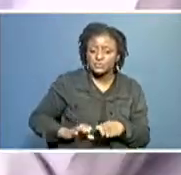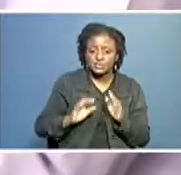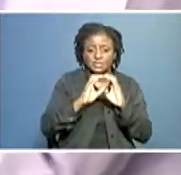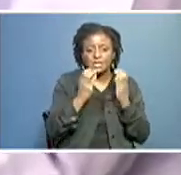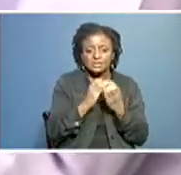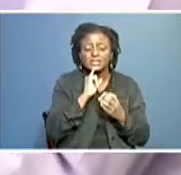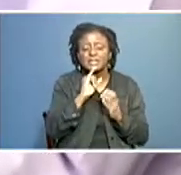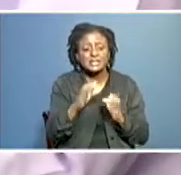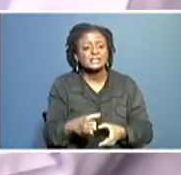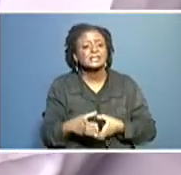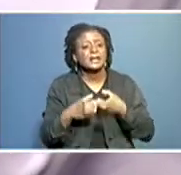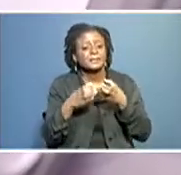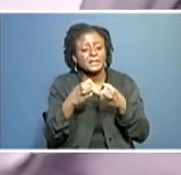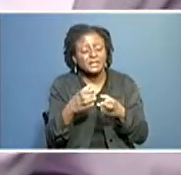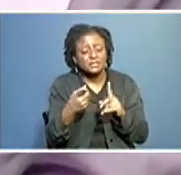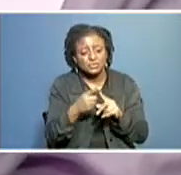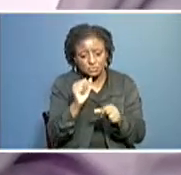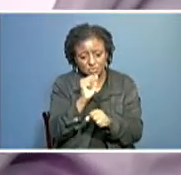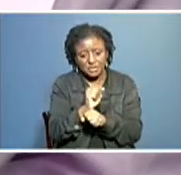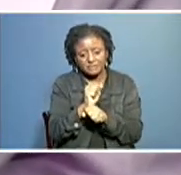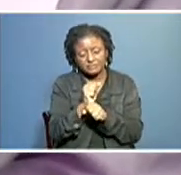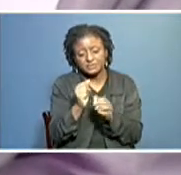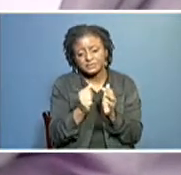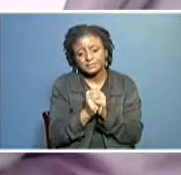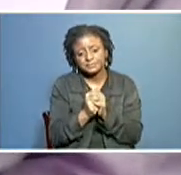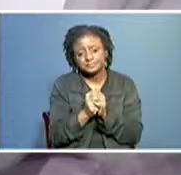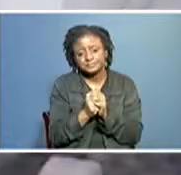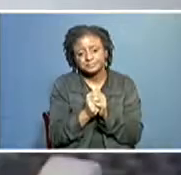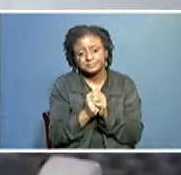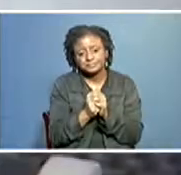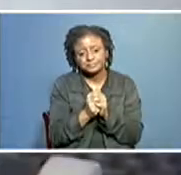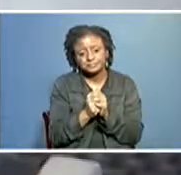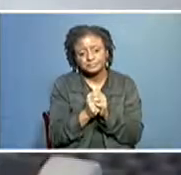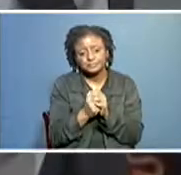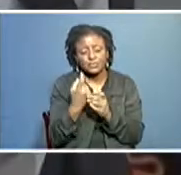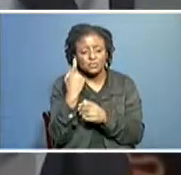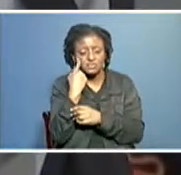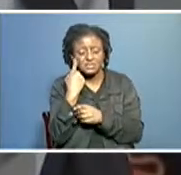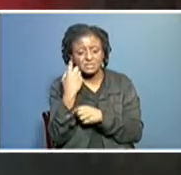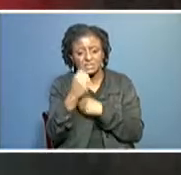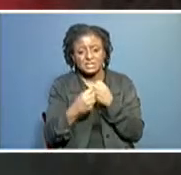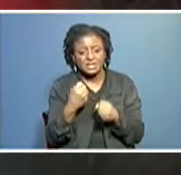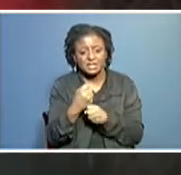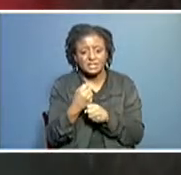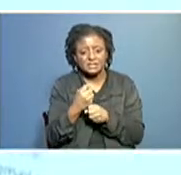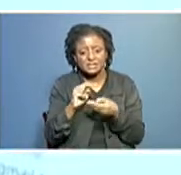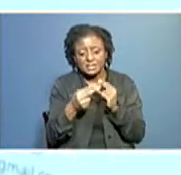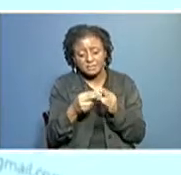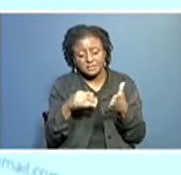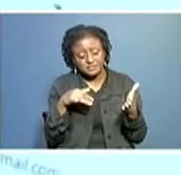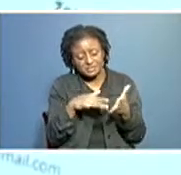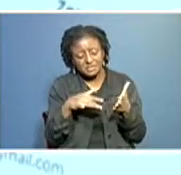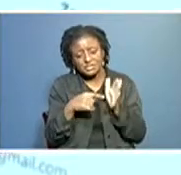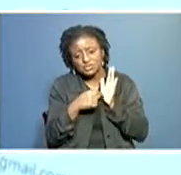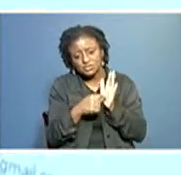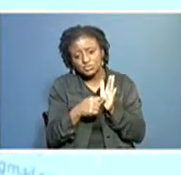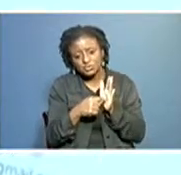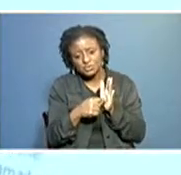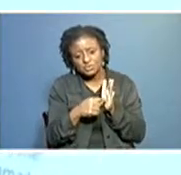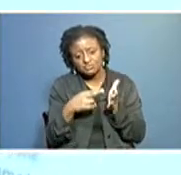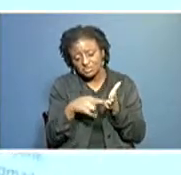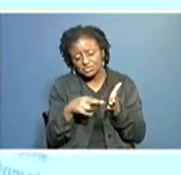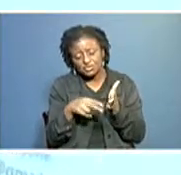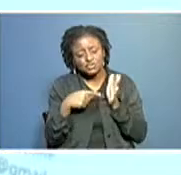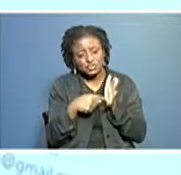effort. Carla Palmer, ZNS Network News. In recent years, a number of studies have shown that when it comes to